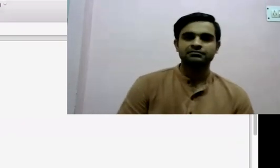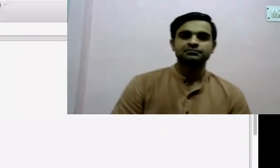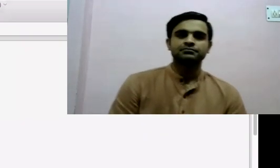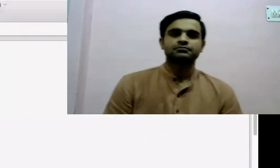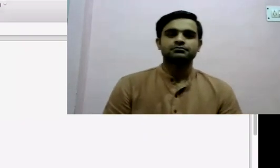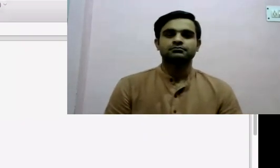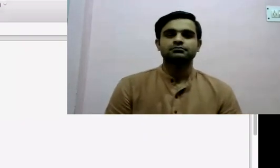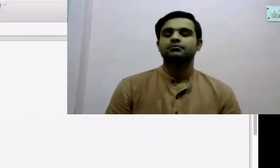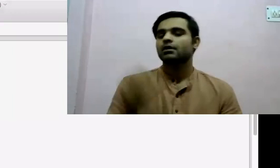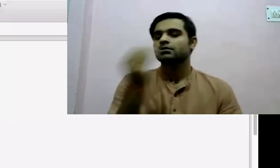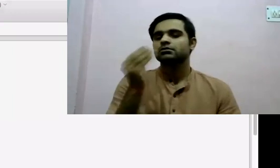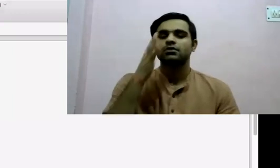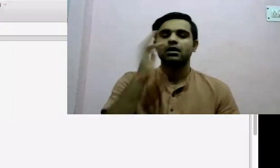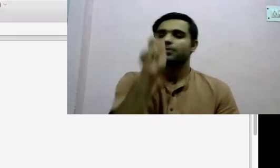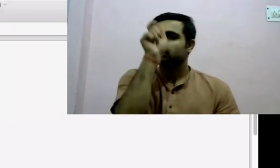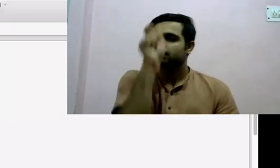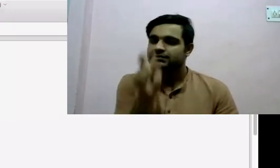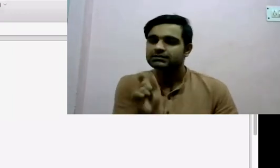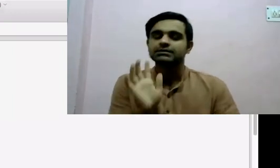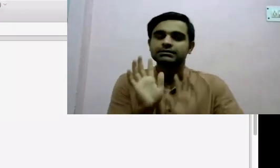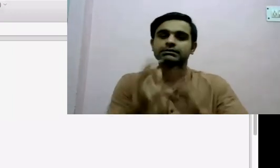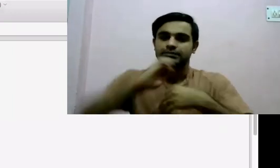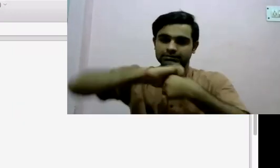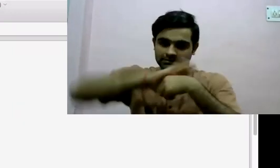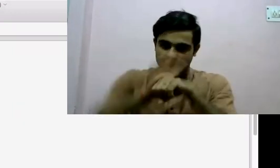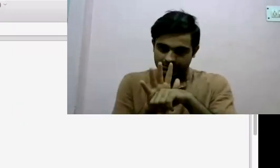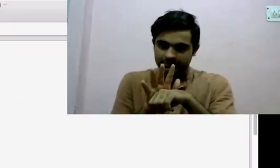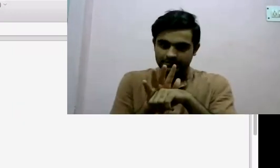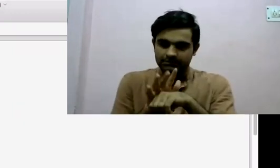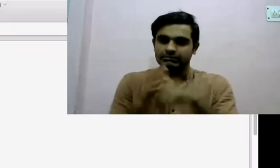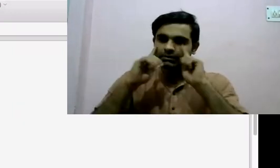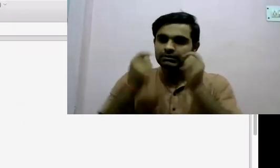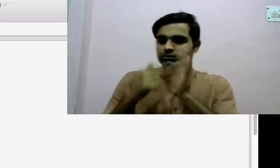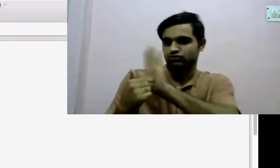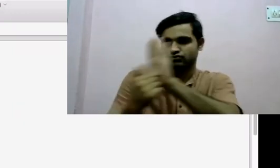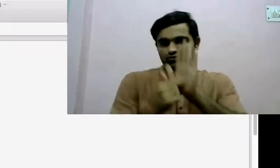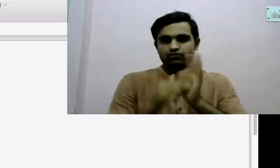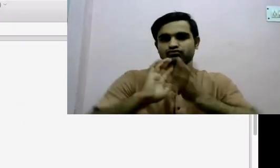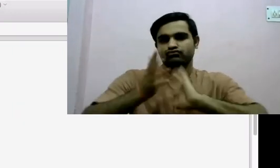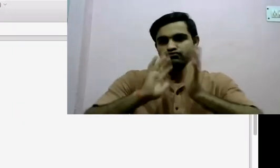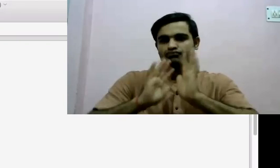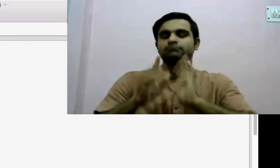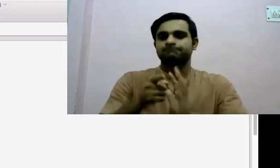These are just a few important things about Corona that we are trying to share in sign language.